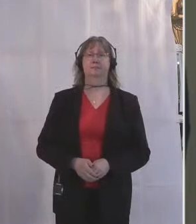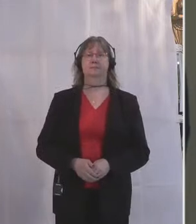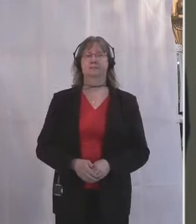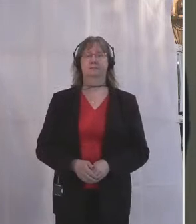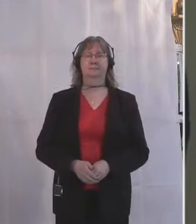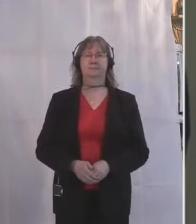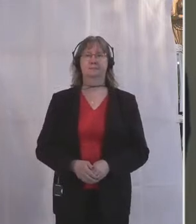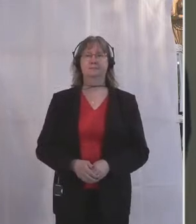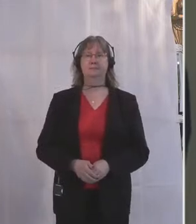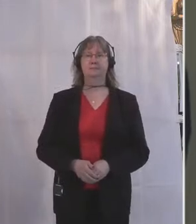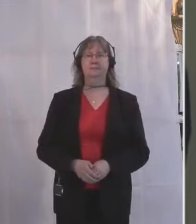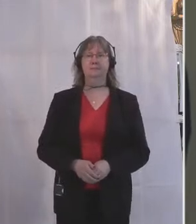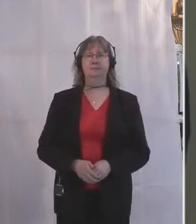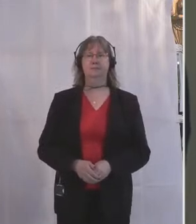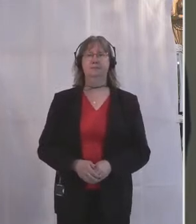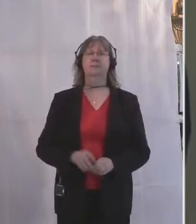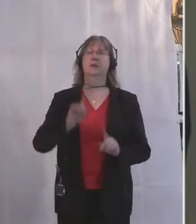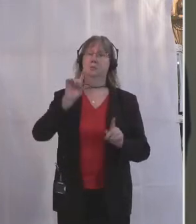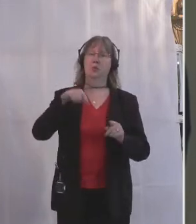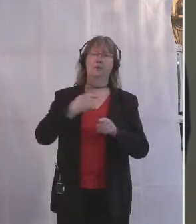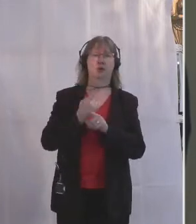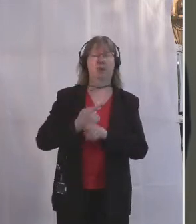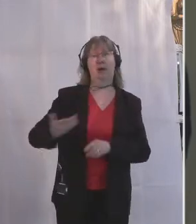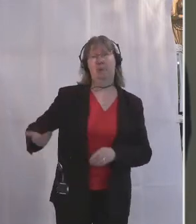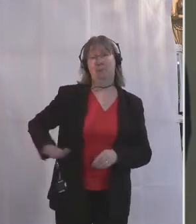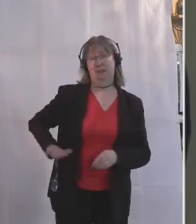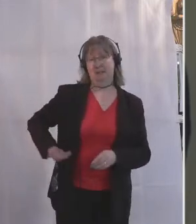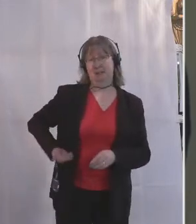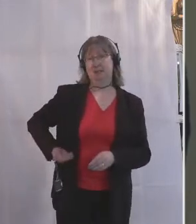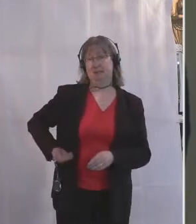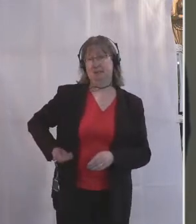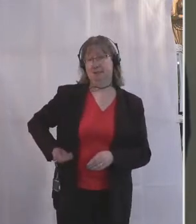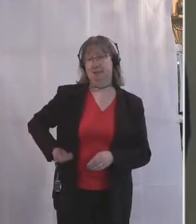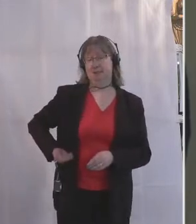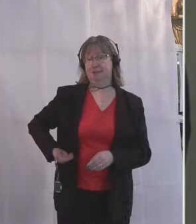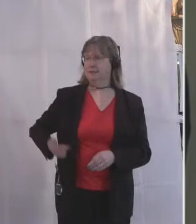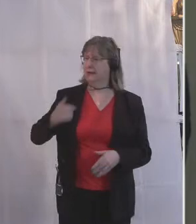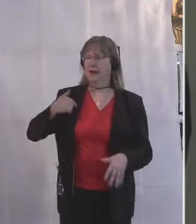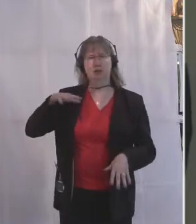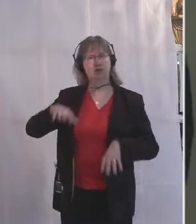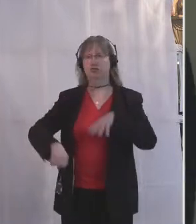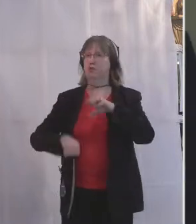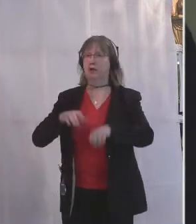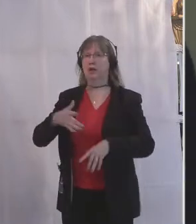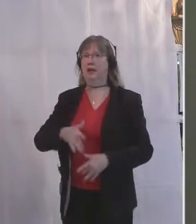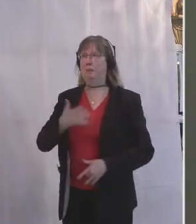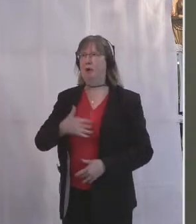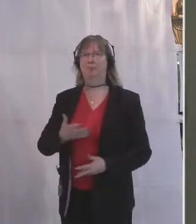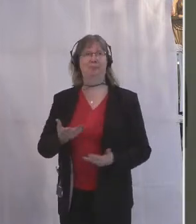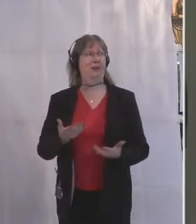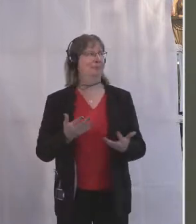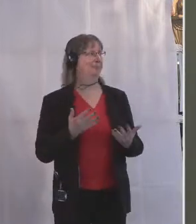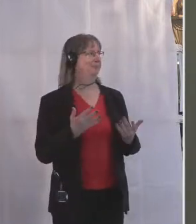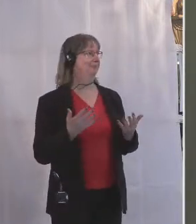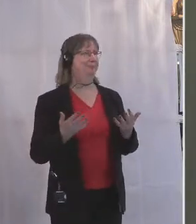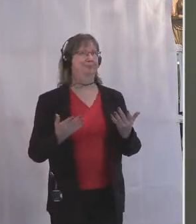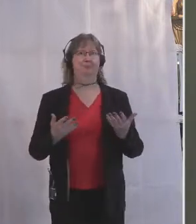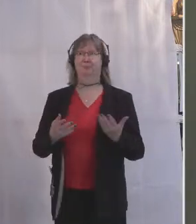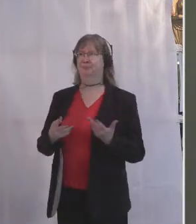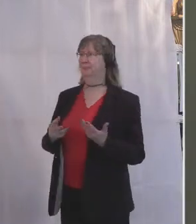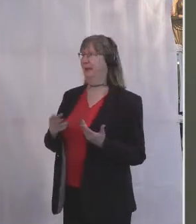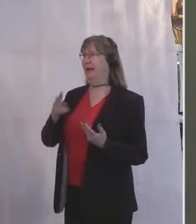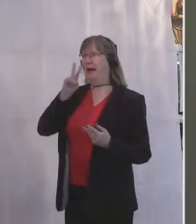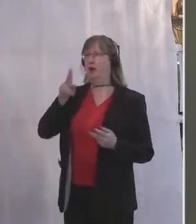However, in a business world, I struggle, I lose my voice, I look round for the Daves, I look round for